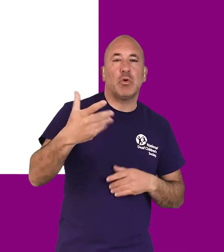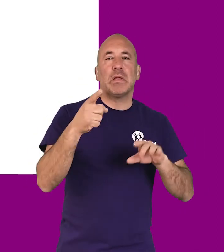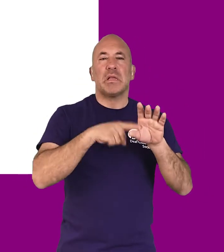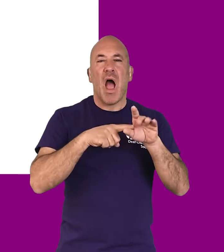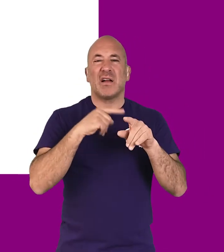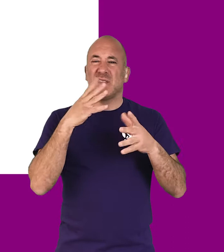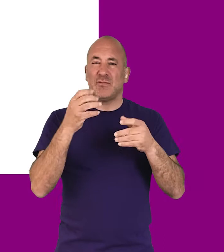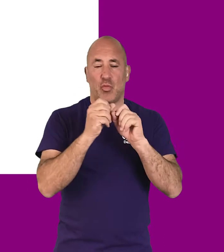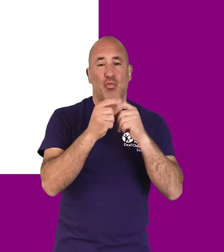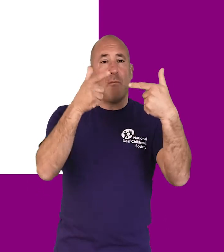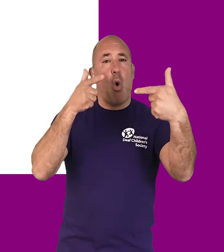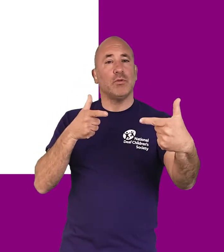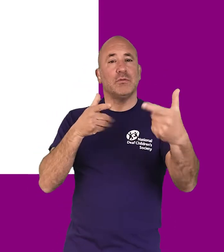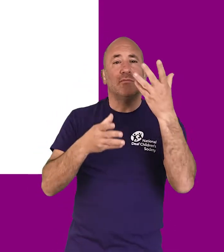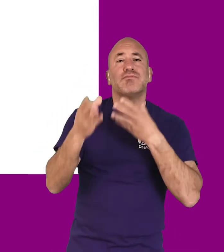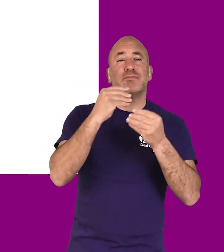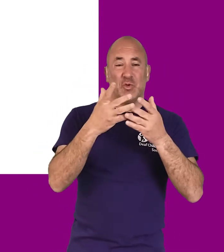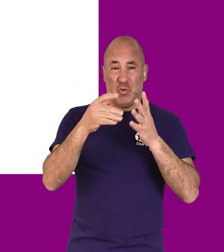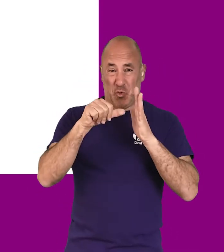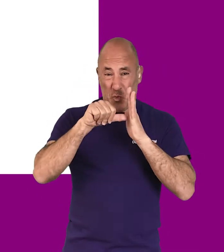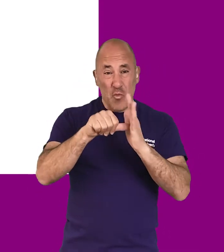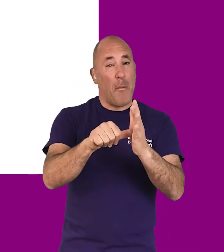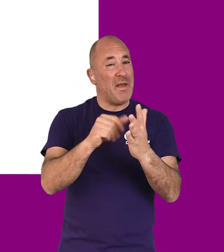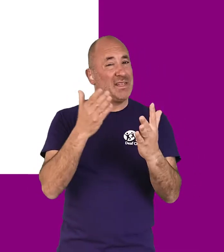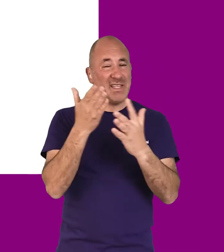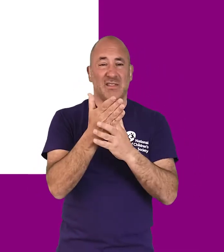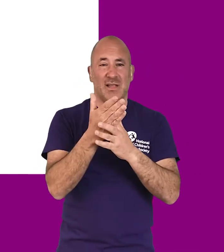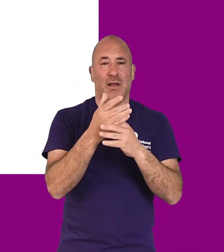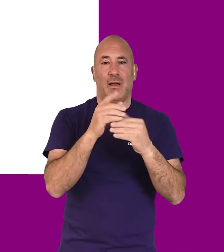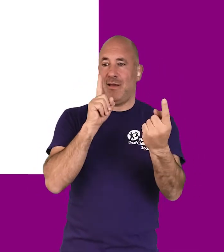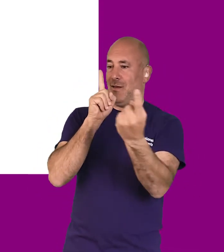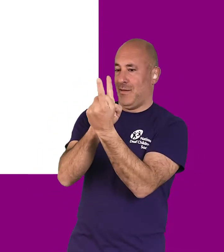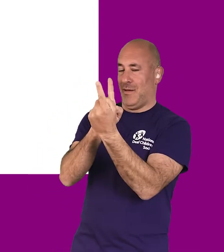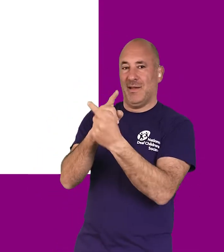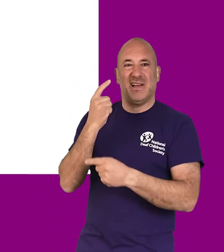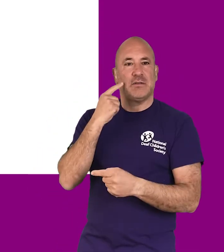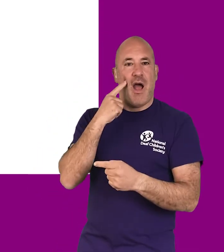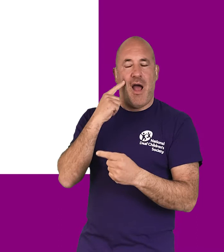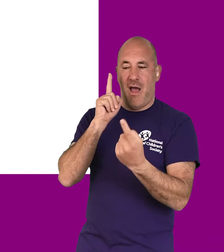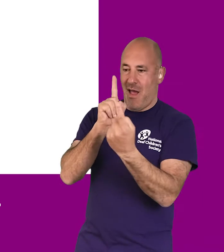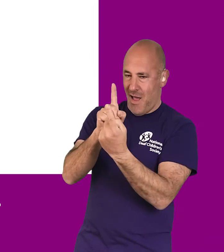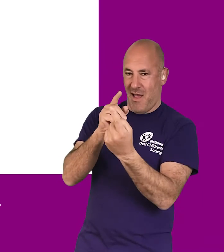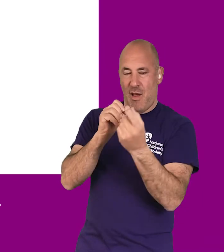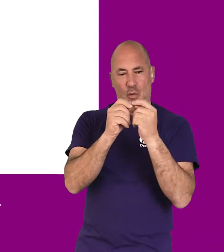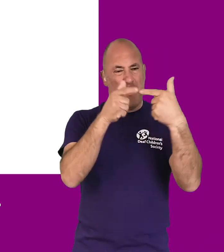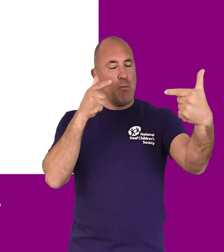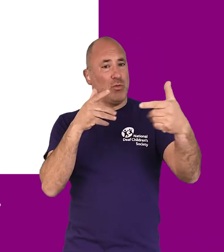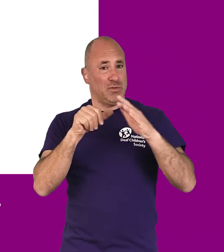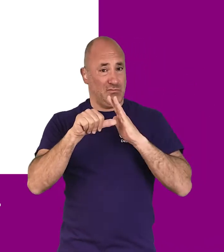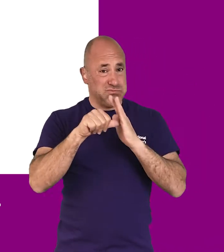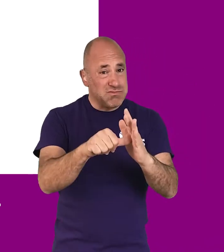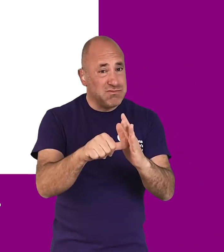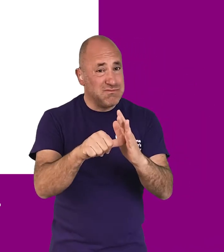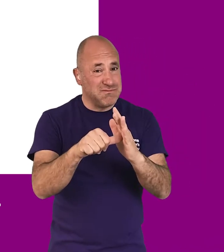of deaf children and young people are finding remote learning quite difficult to access at the moment compared